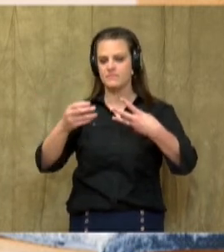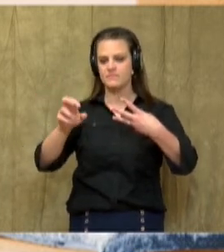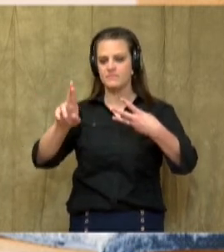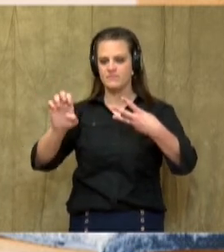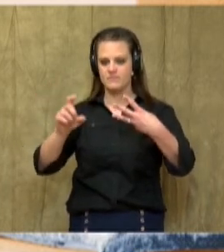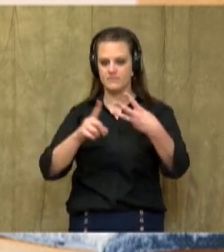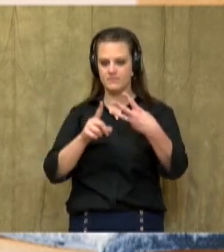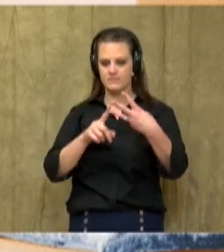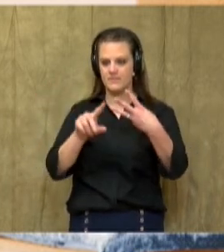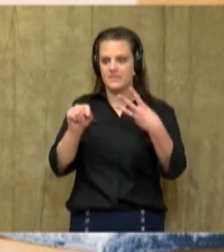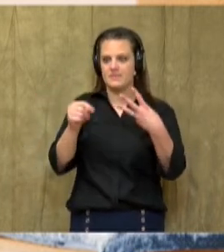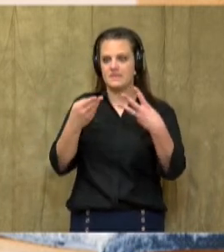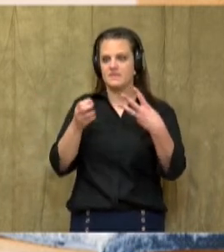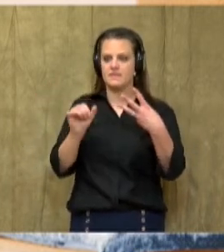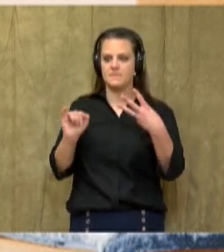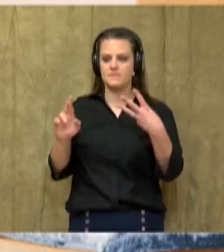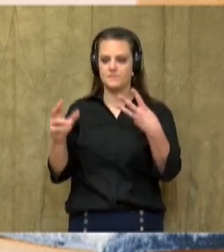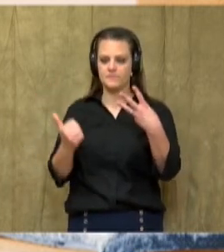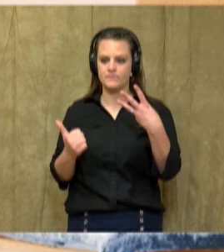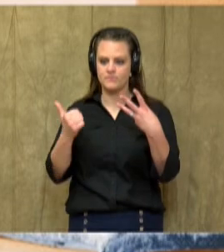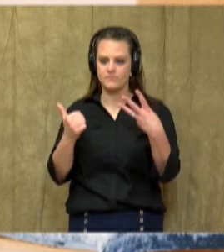there? Which one?